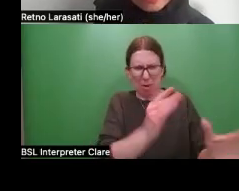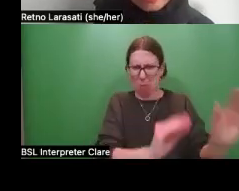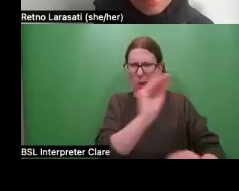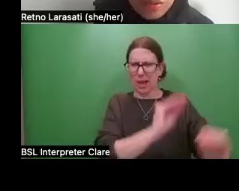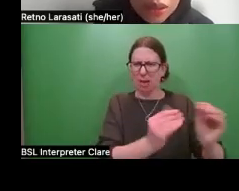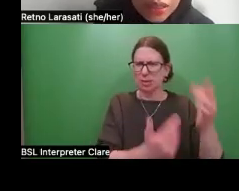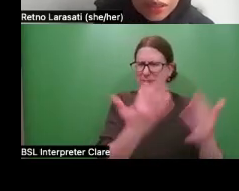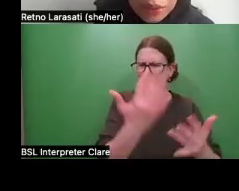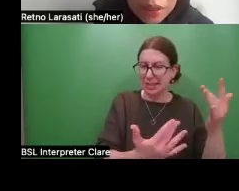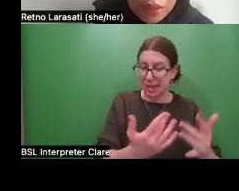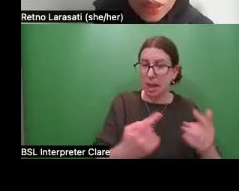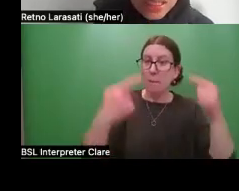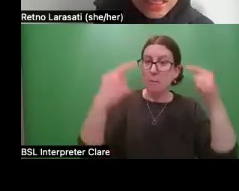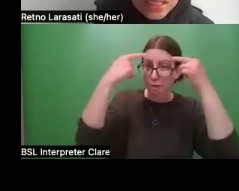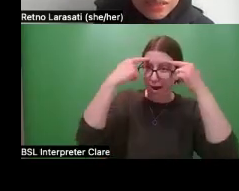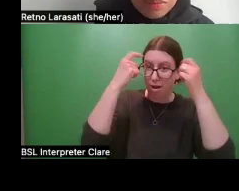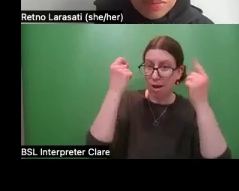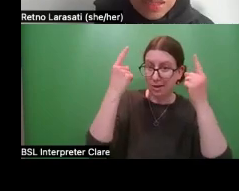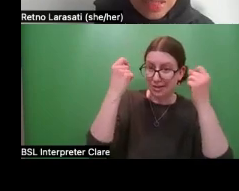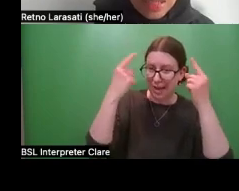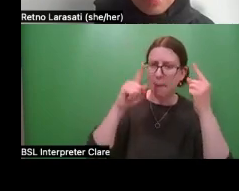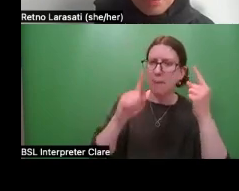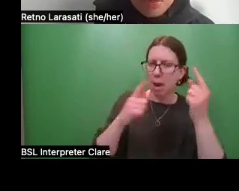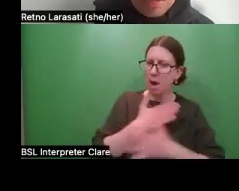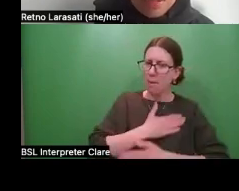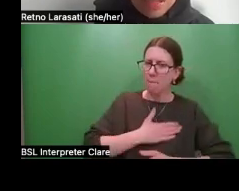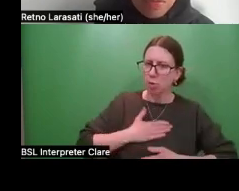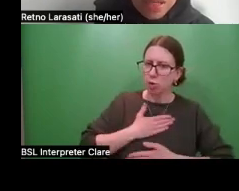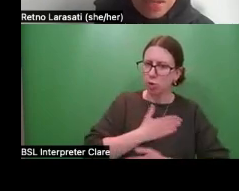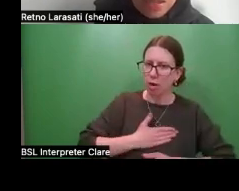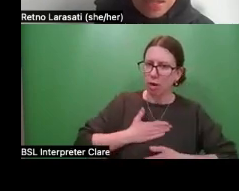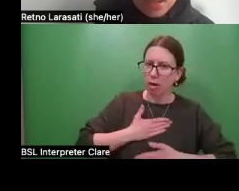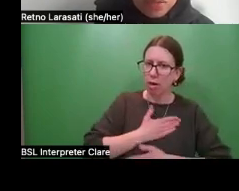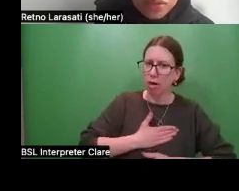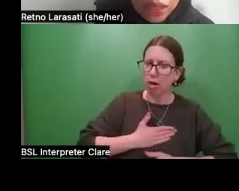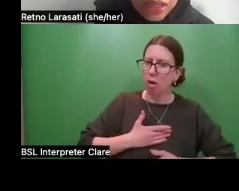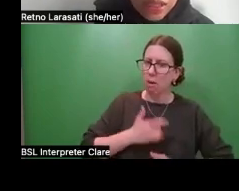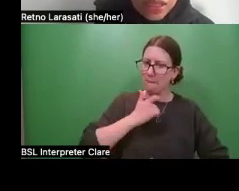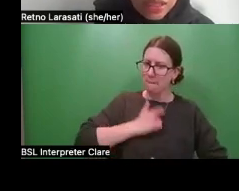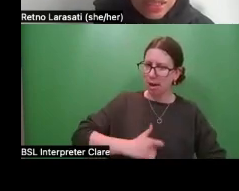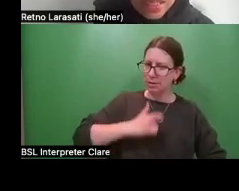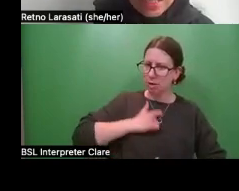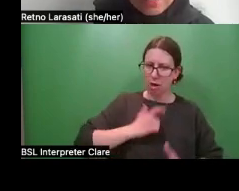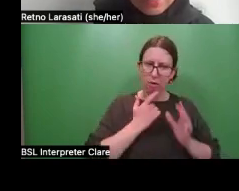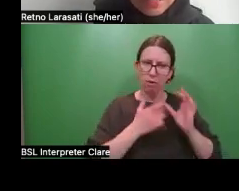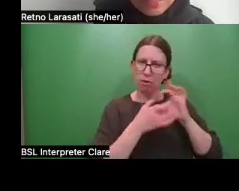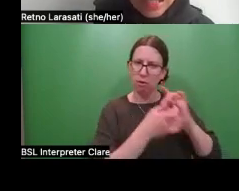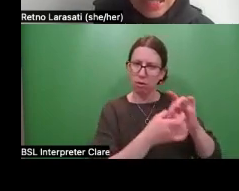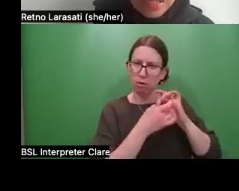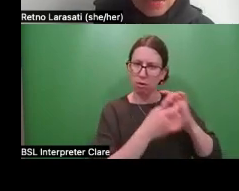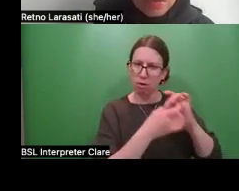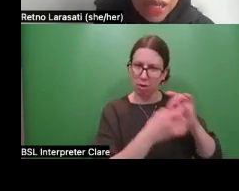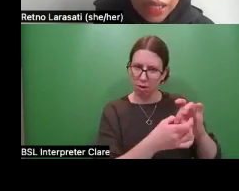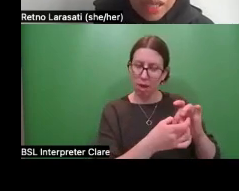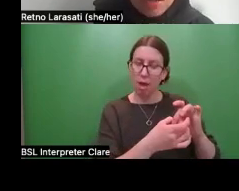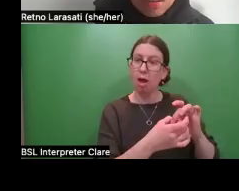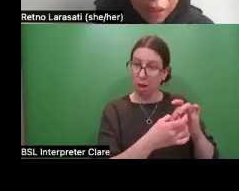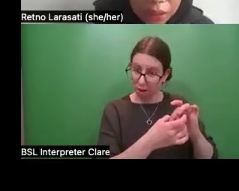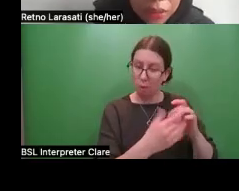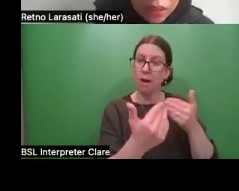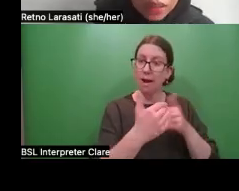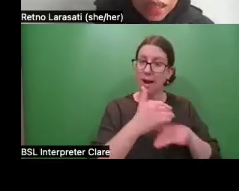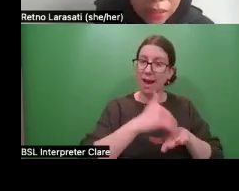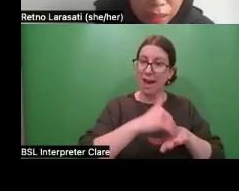personal and emotional experience with that system can profoundly affect our level of trust, and this can override